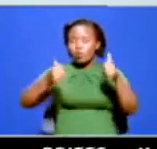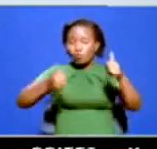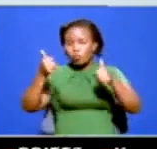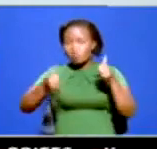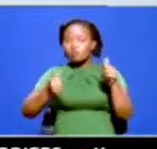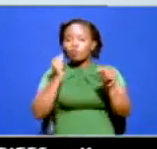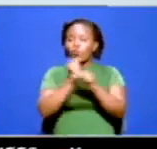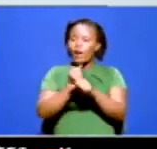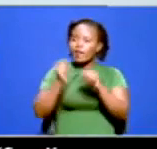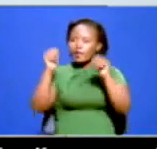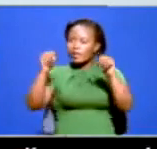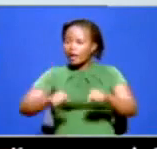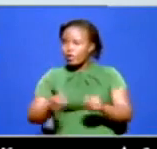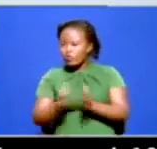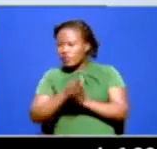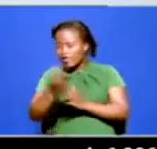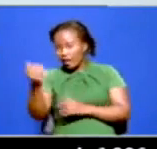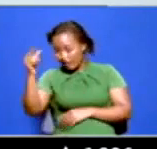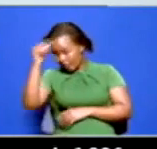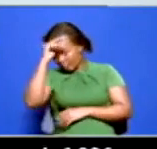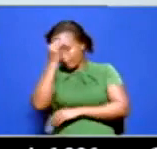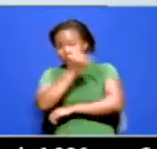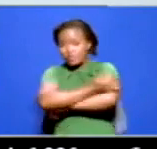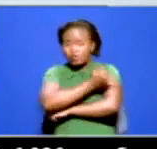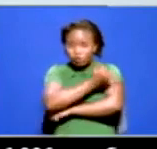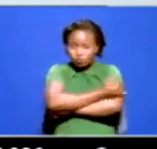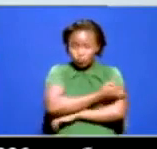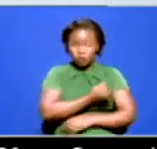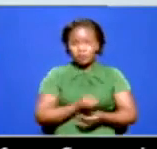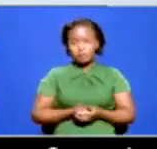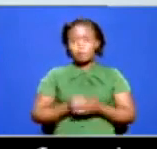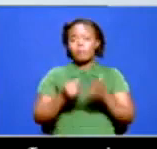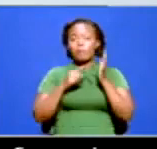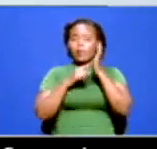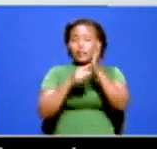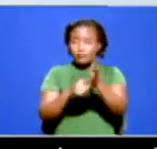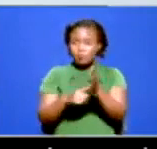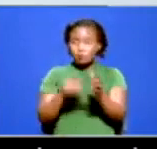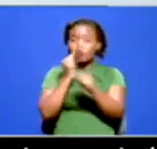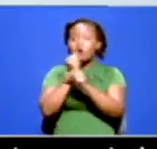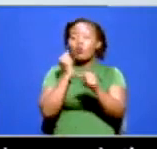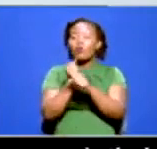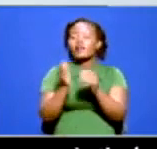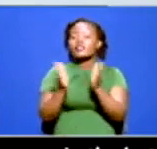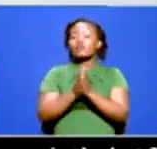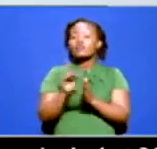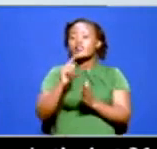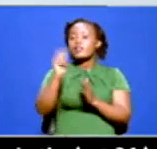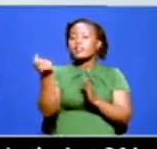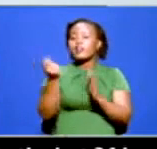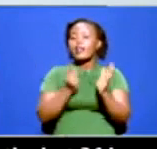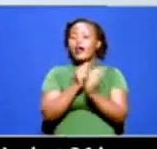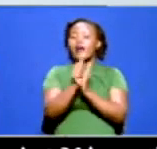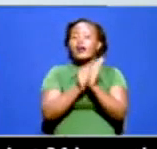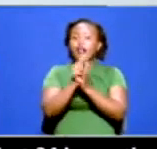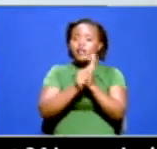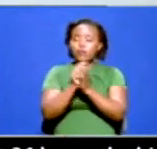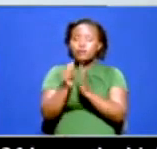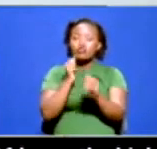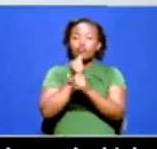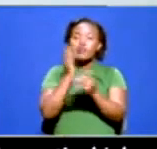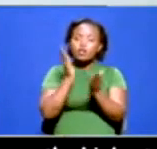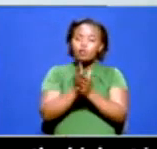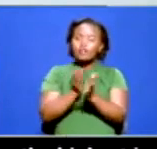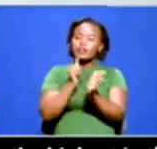other government agencies. For example, working with the Kenya Railways, for example, to restore the rail line